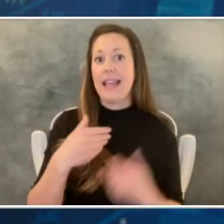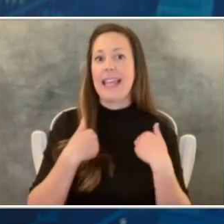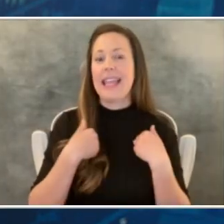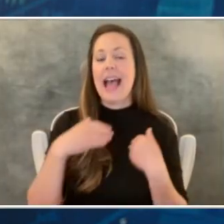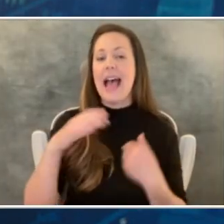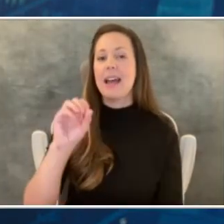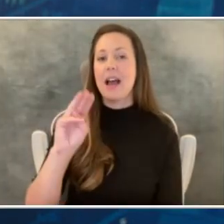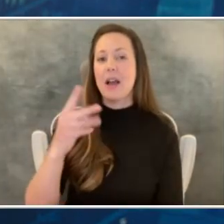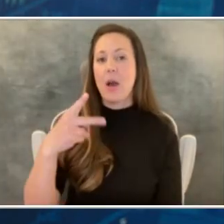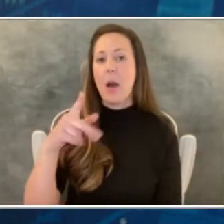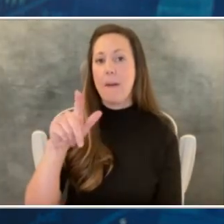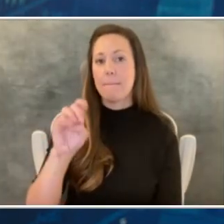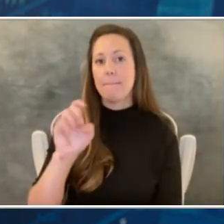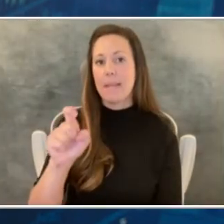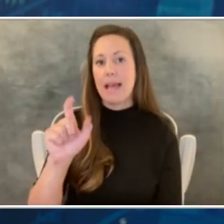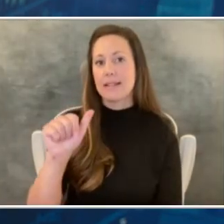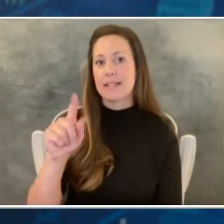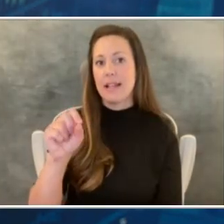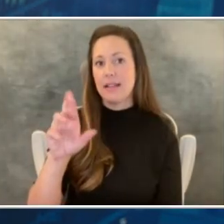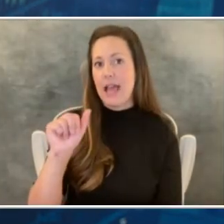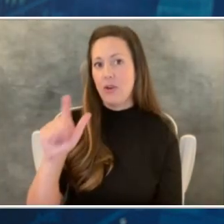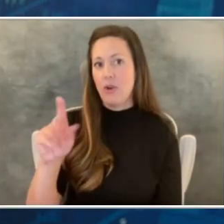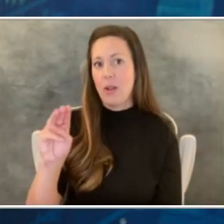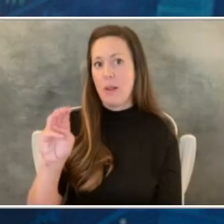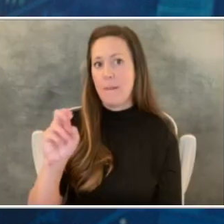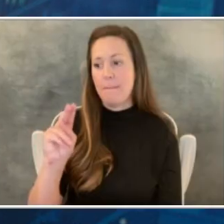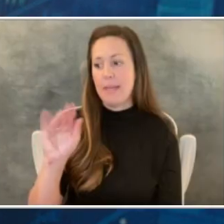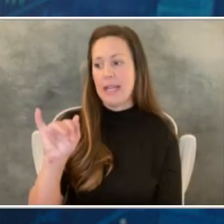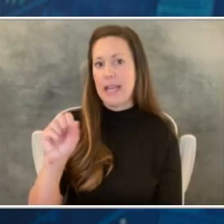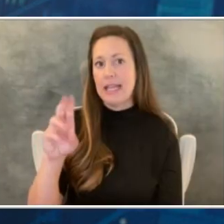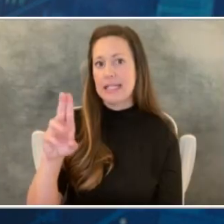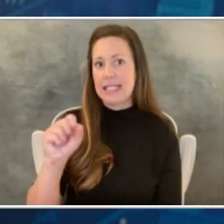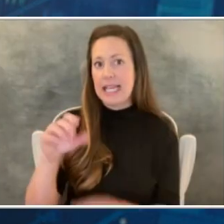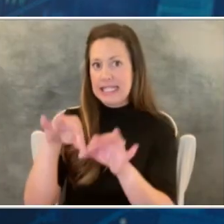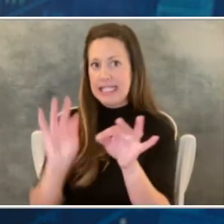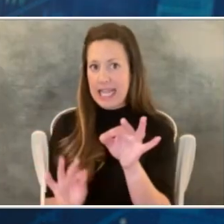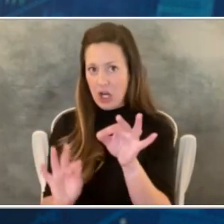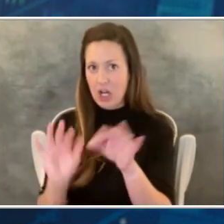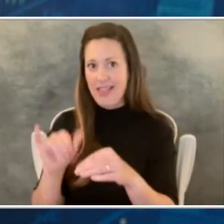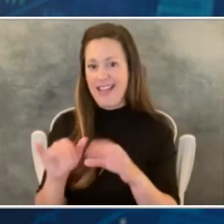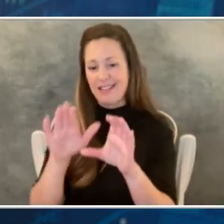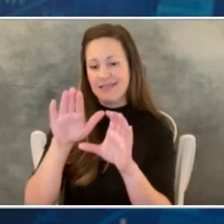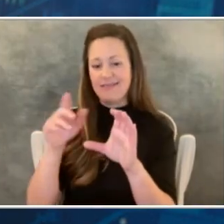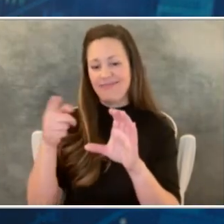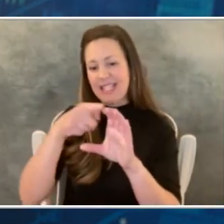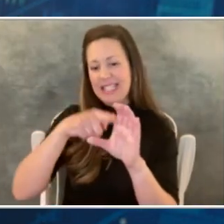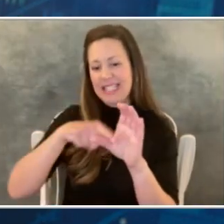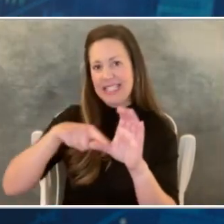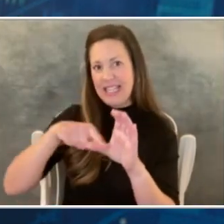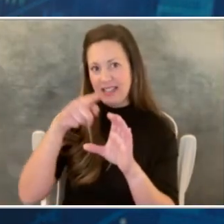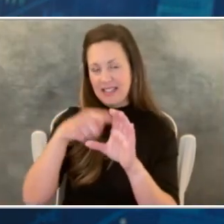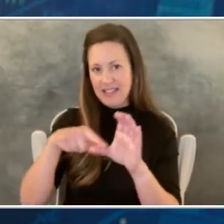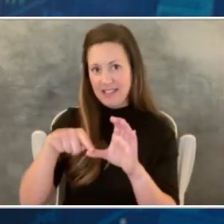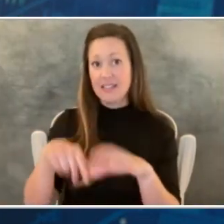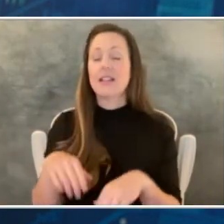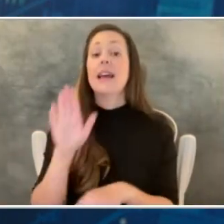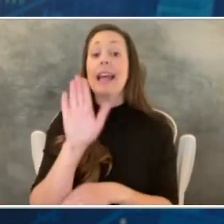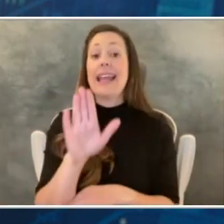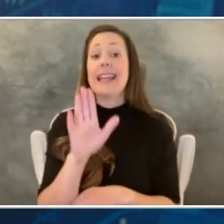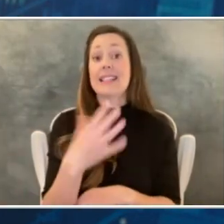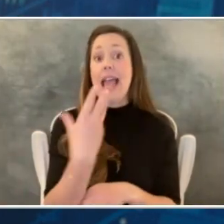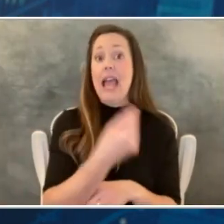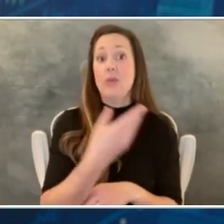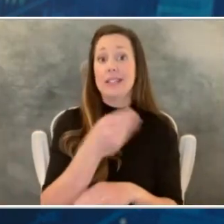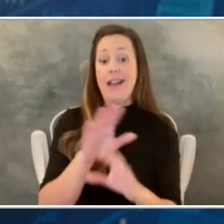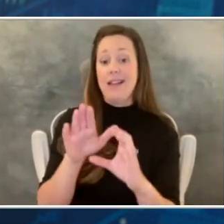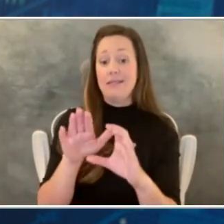So that's one of the C-shaped pieces of cartilage that you have. You have a medial and lateral, so inside and outside. His was on the outside that was